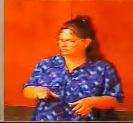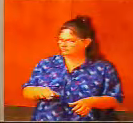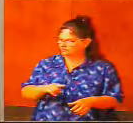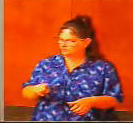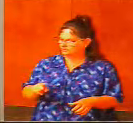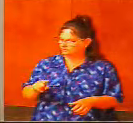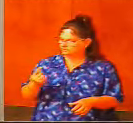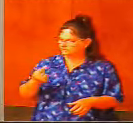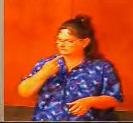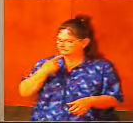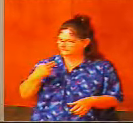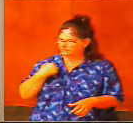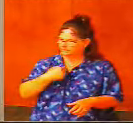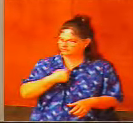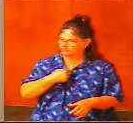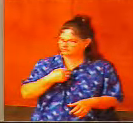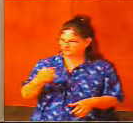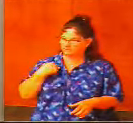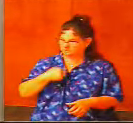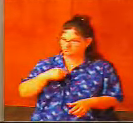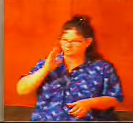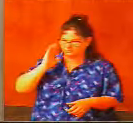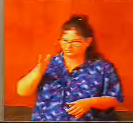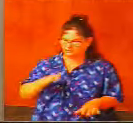You just tell us and we'll just do it.